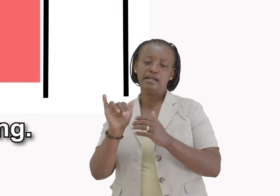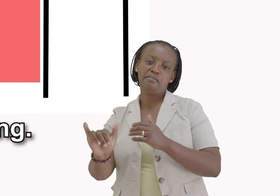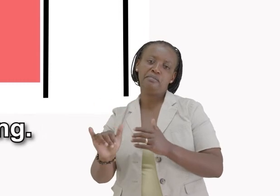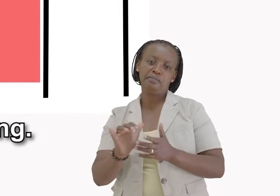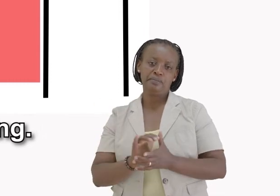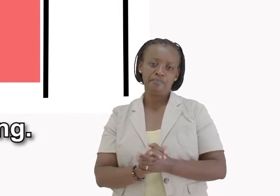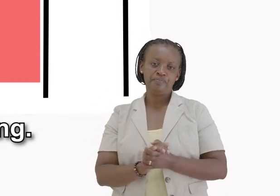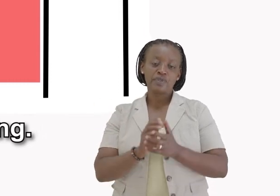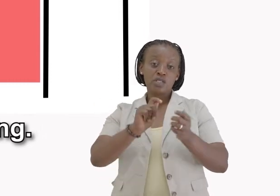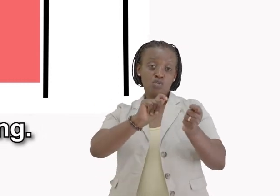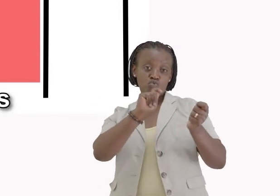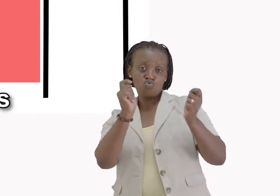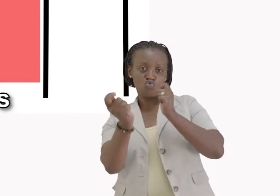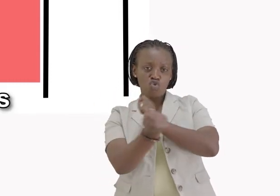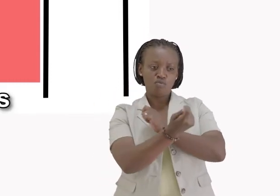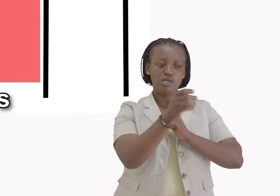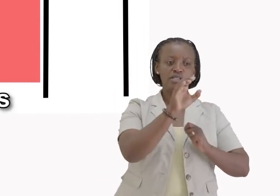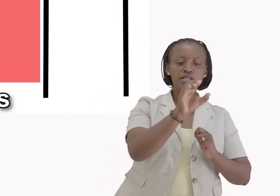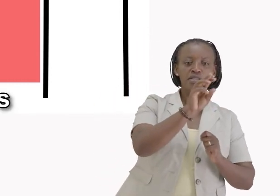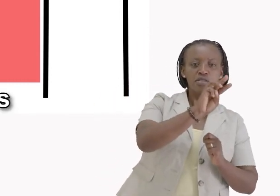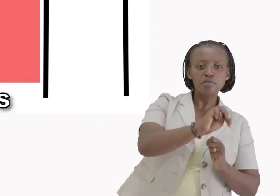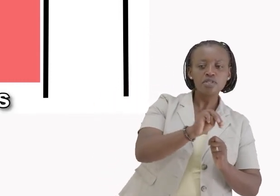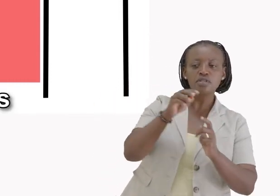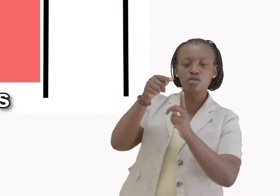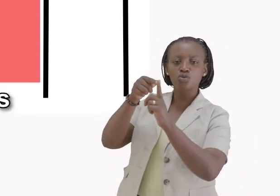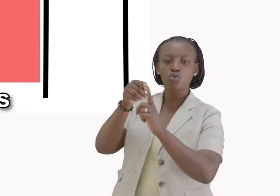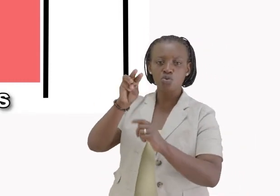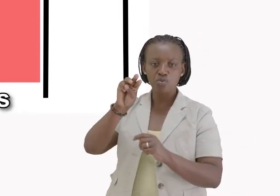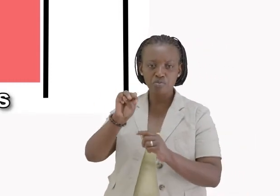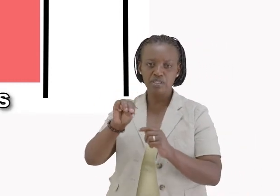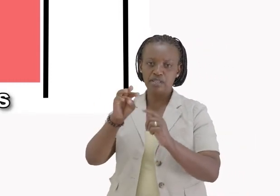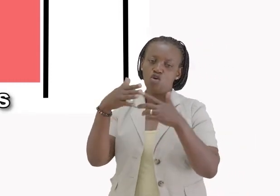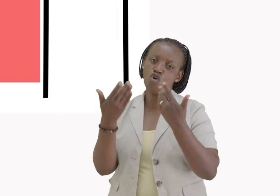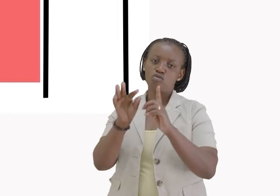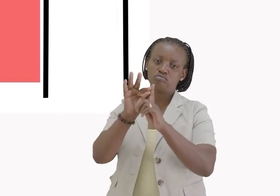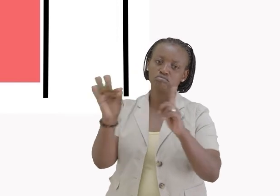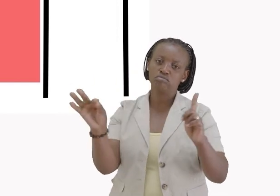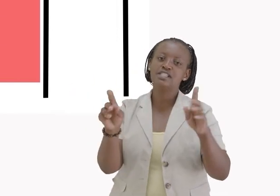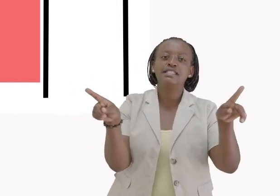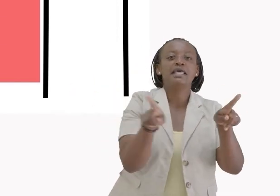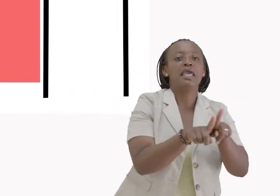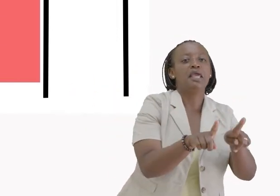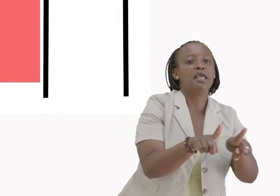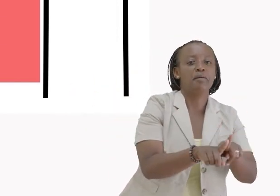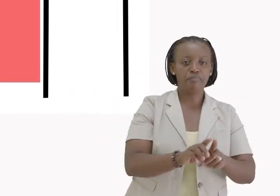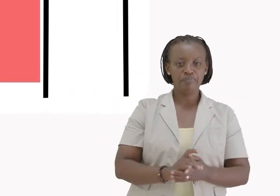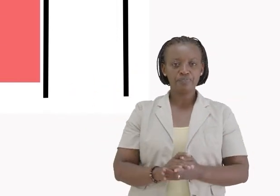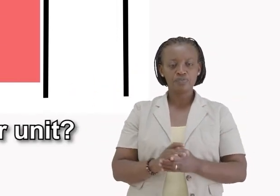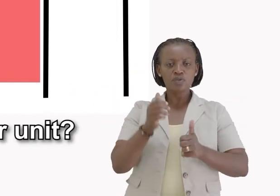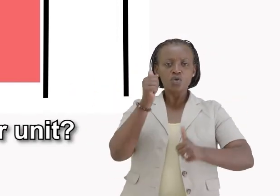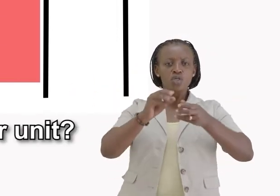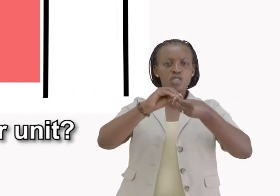centimeters remaining. To convert the centimeters to meters, we will do the